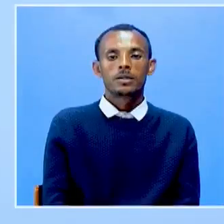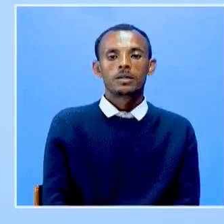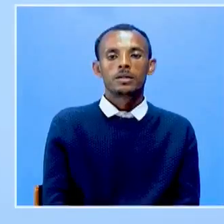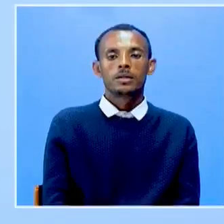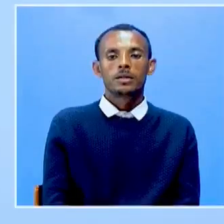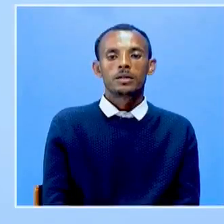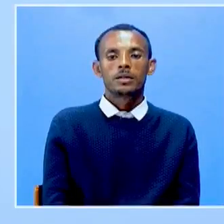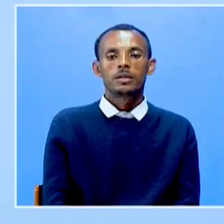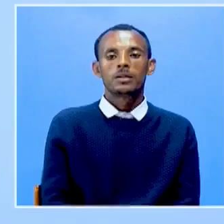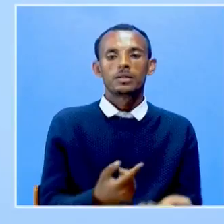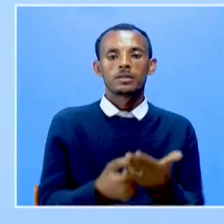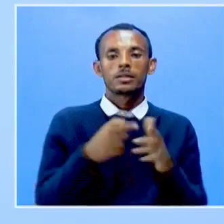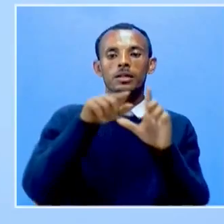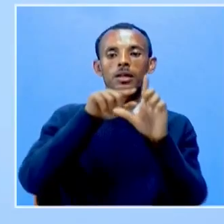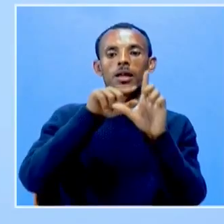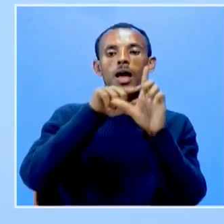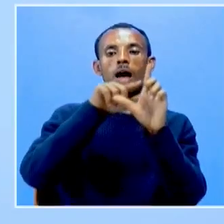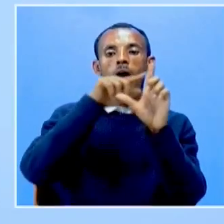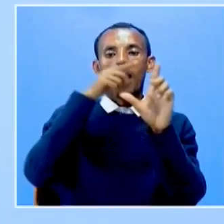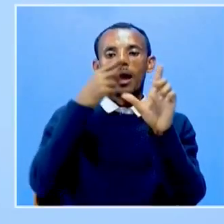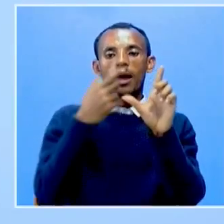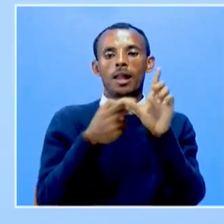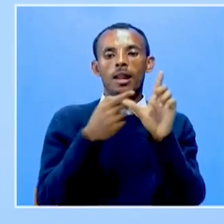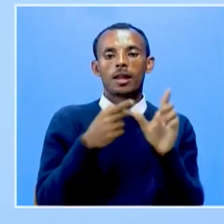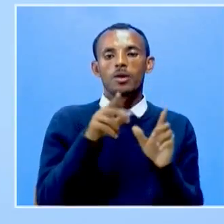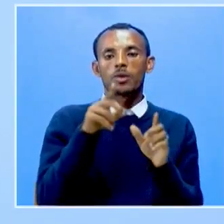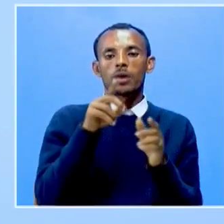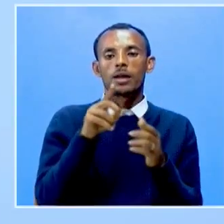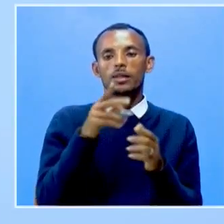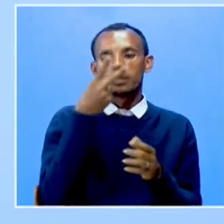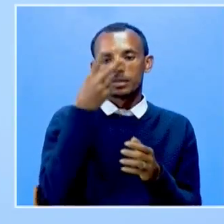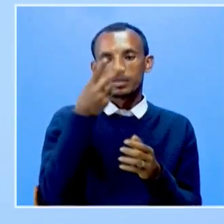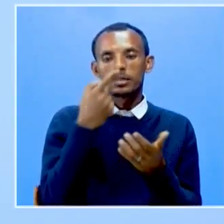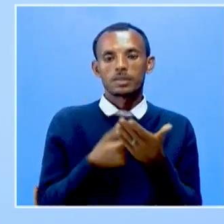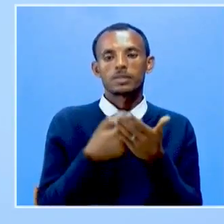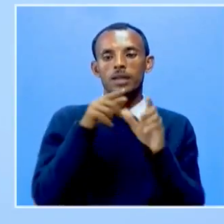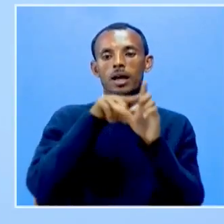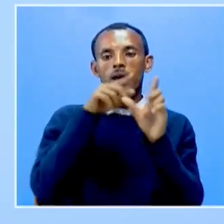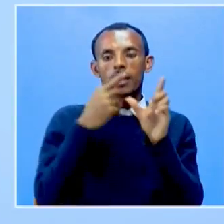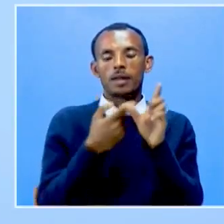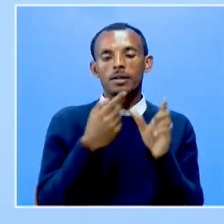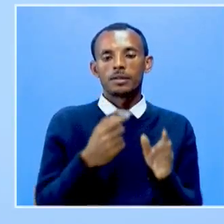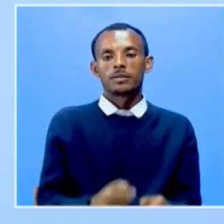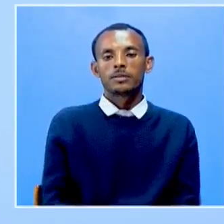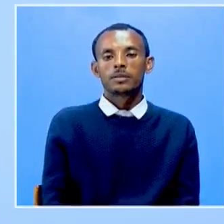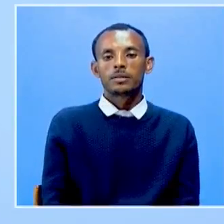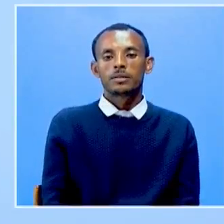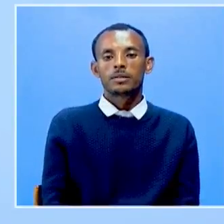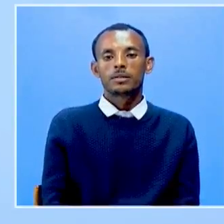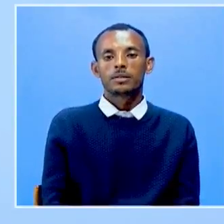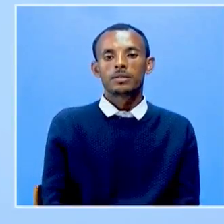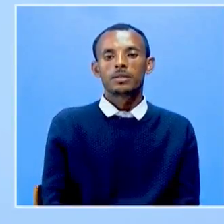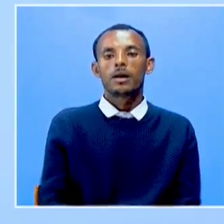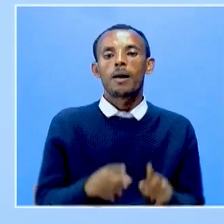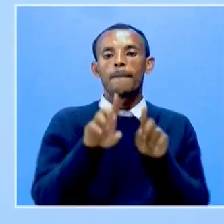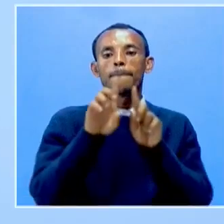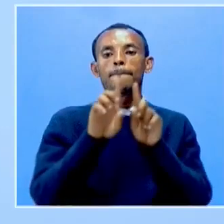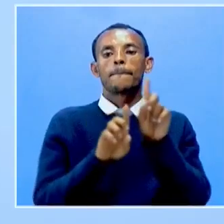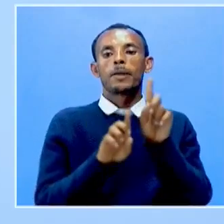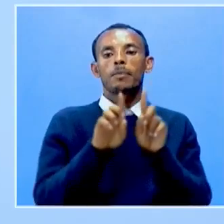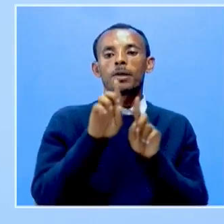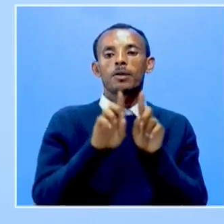this angle. I can take this angle since it is a perpendicular,